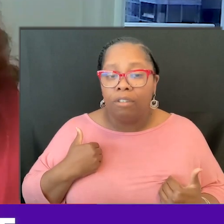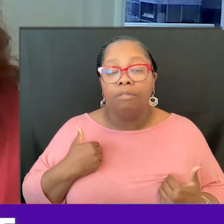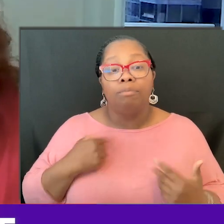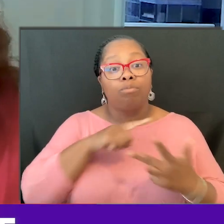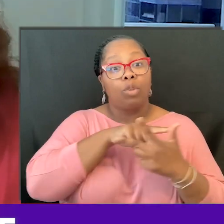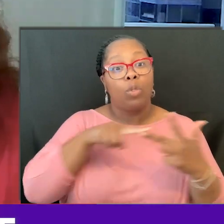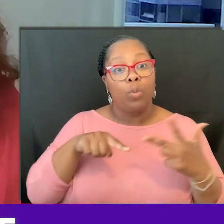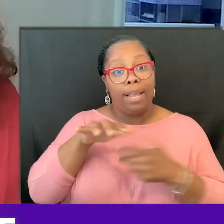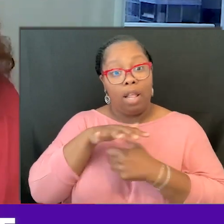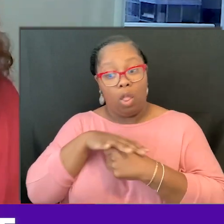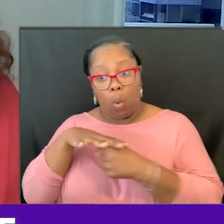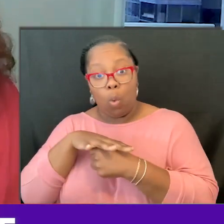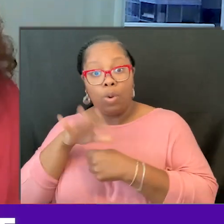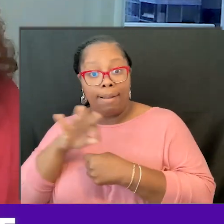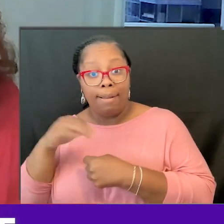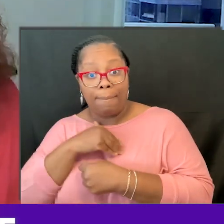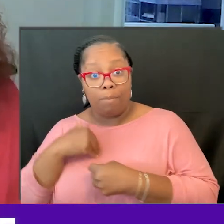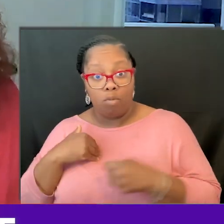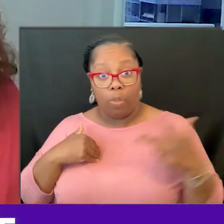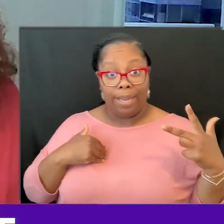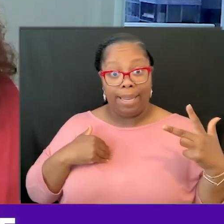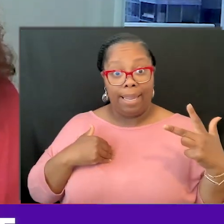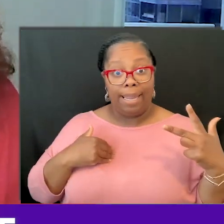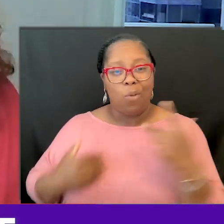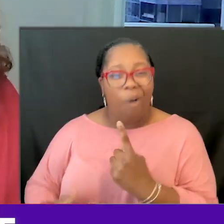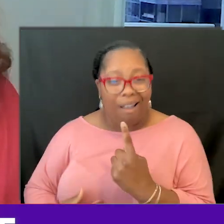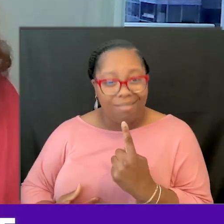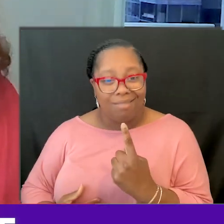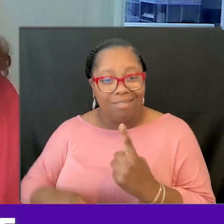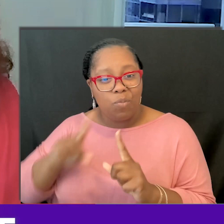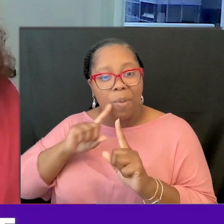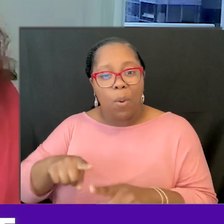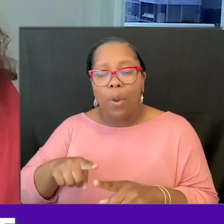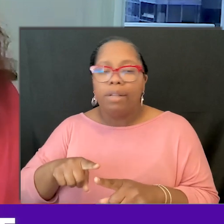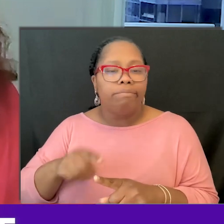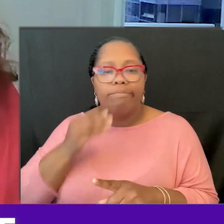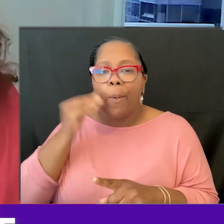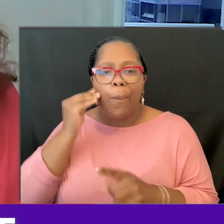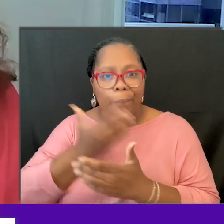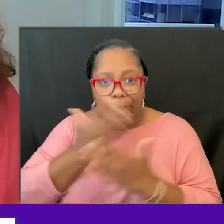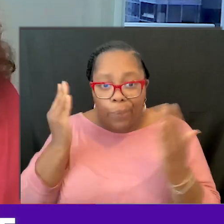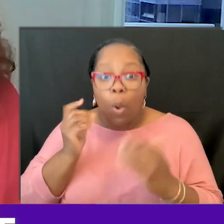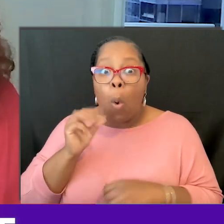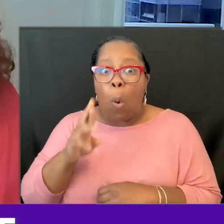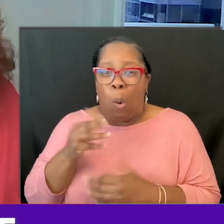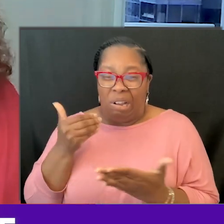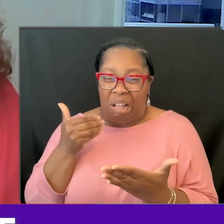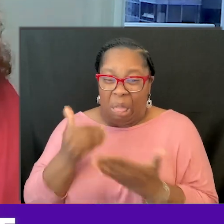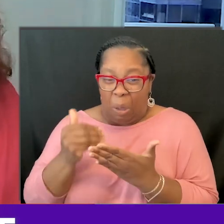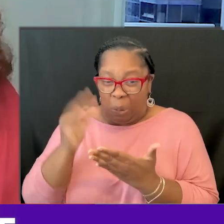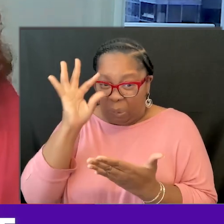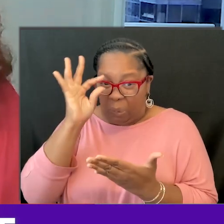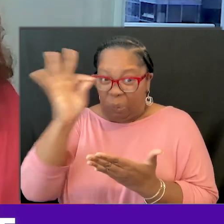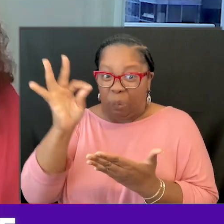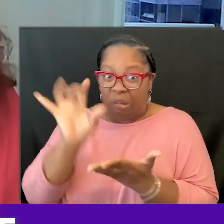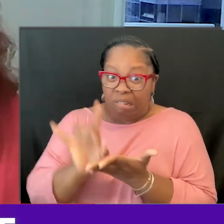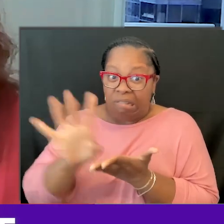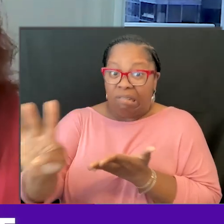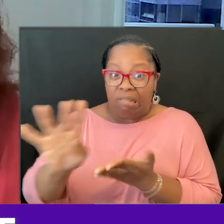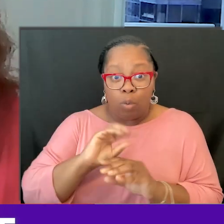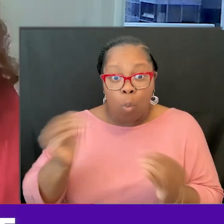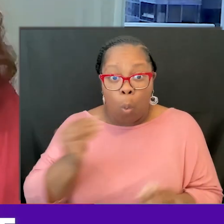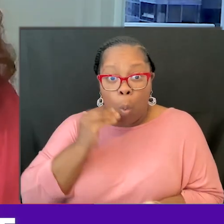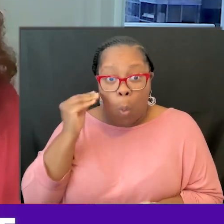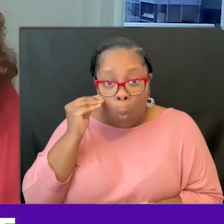1 in 3 Local 99 members have reported being houseless or at risk of becoming houseless